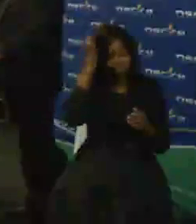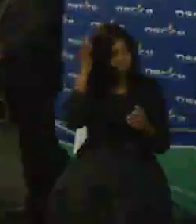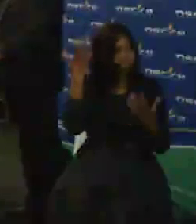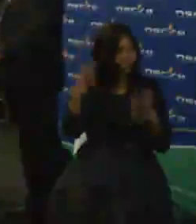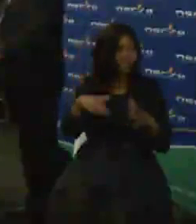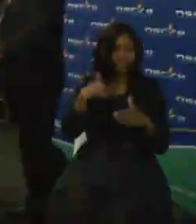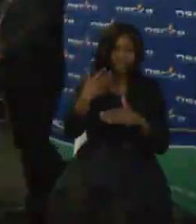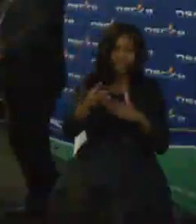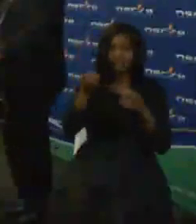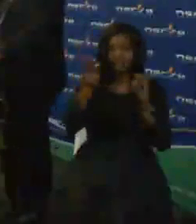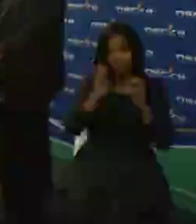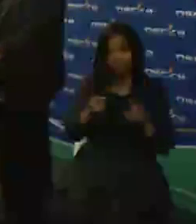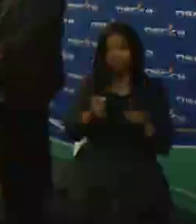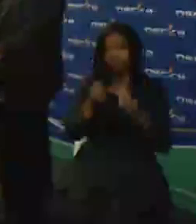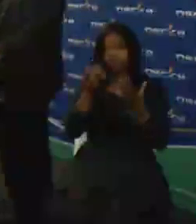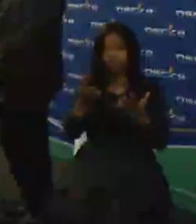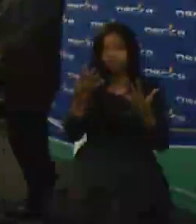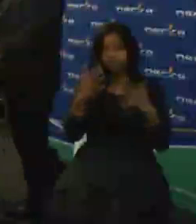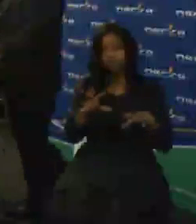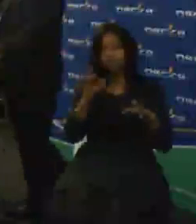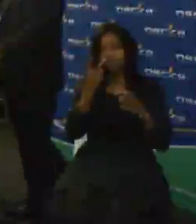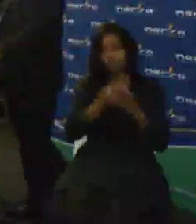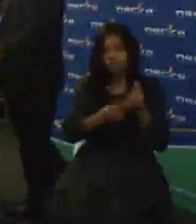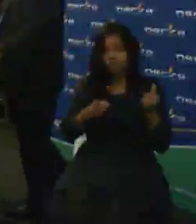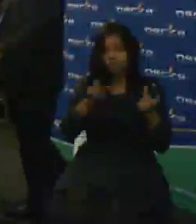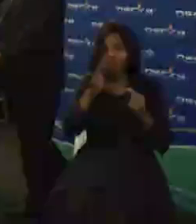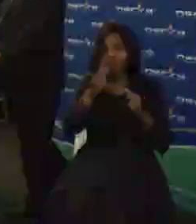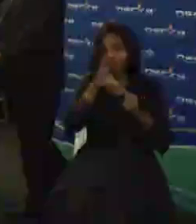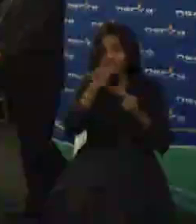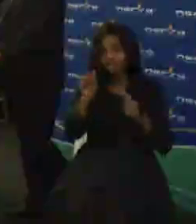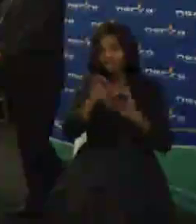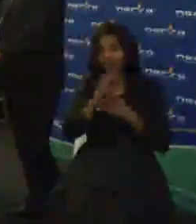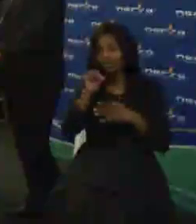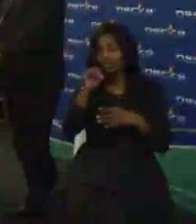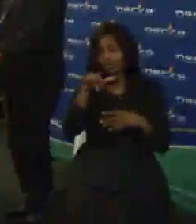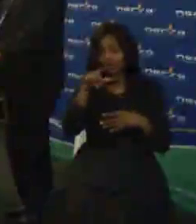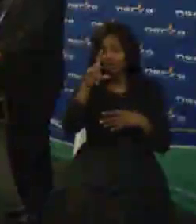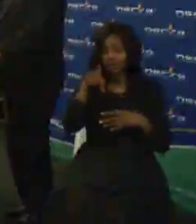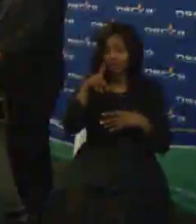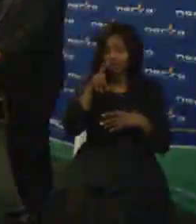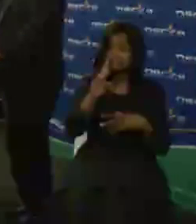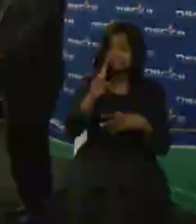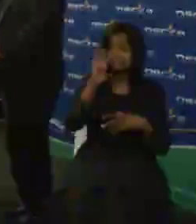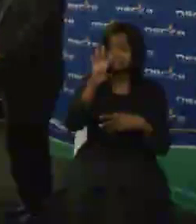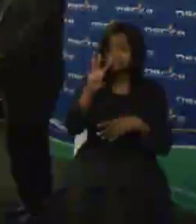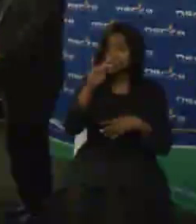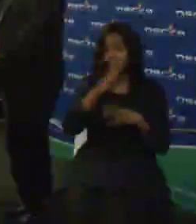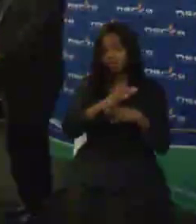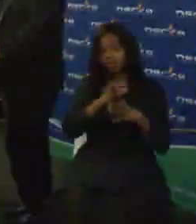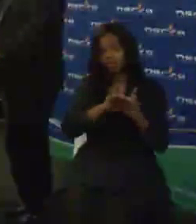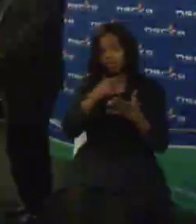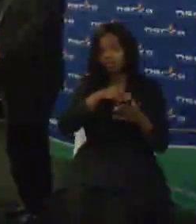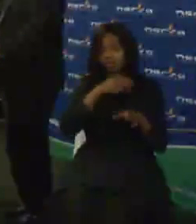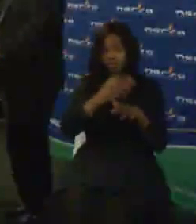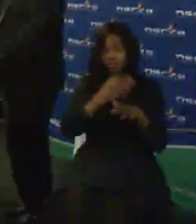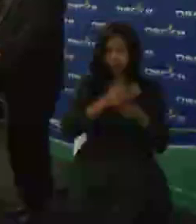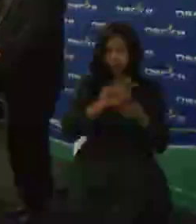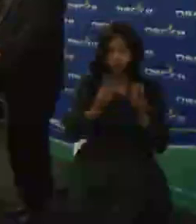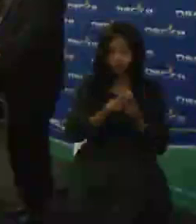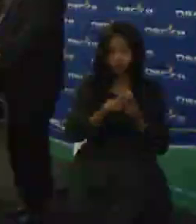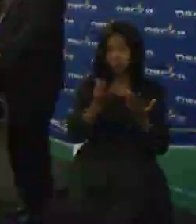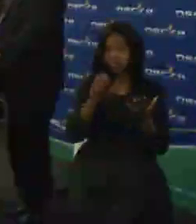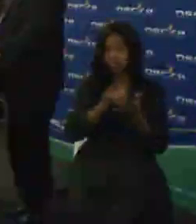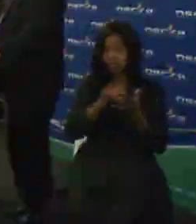after Eskom had submitted both the RCA and MYPD4 that we were compliant, and that was